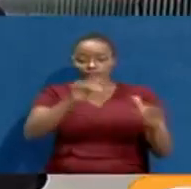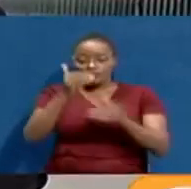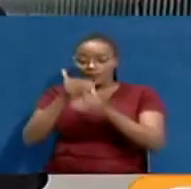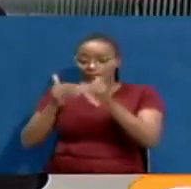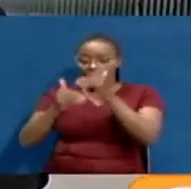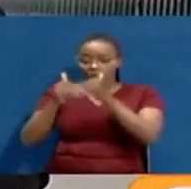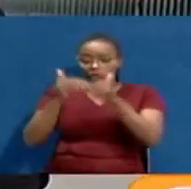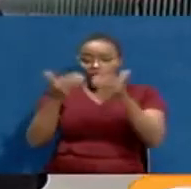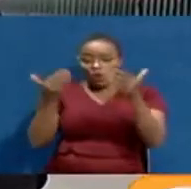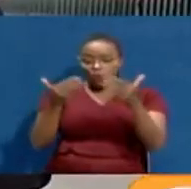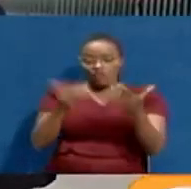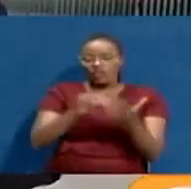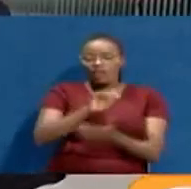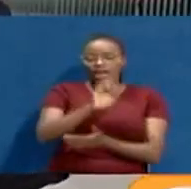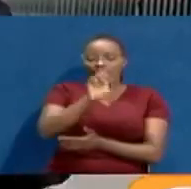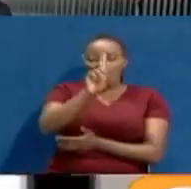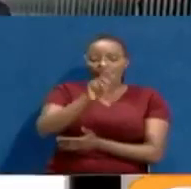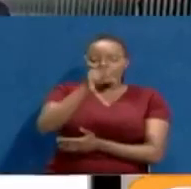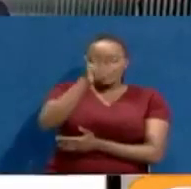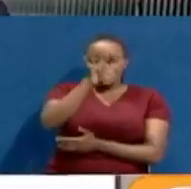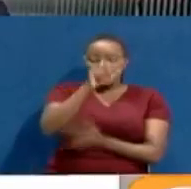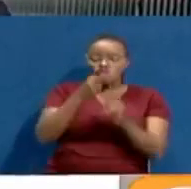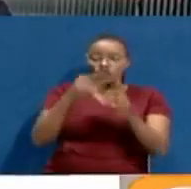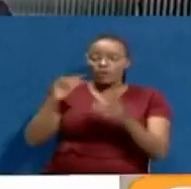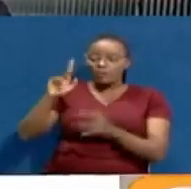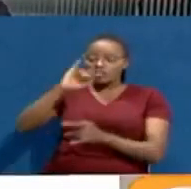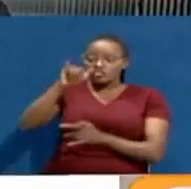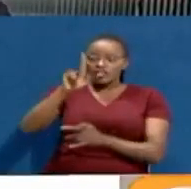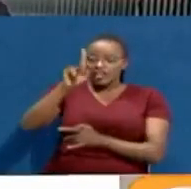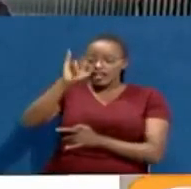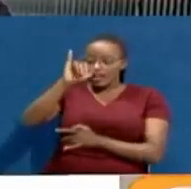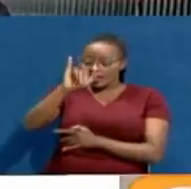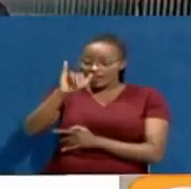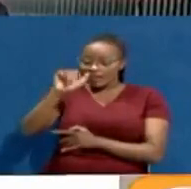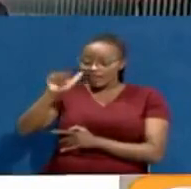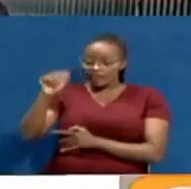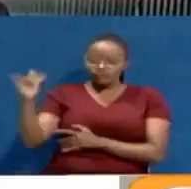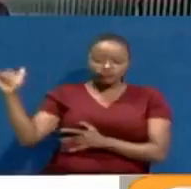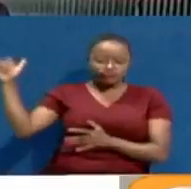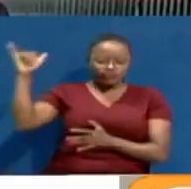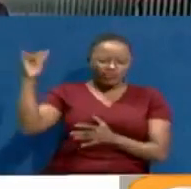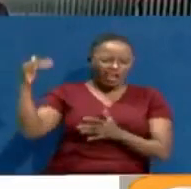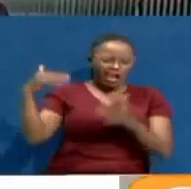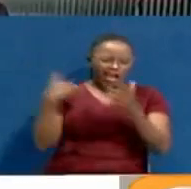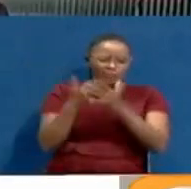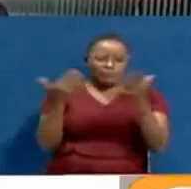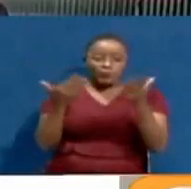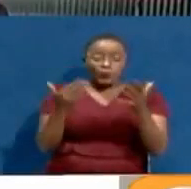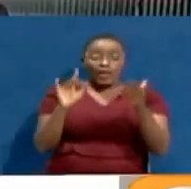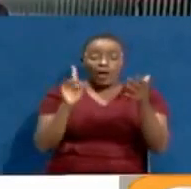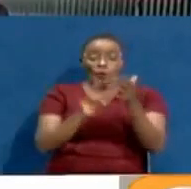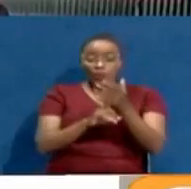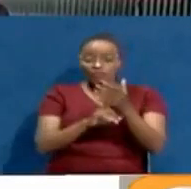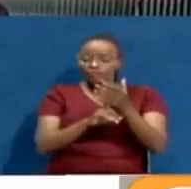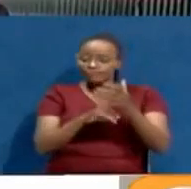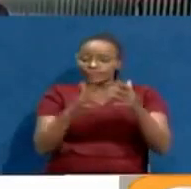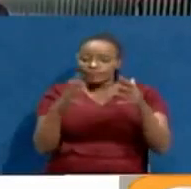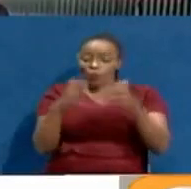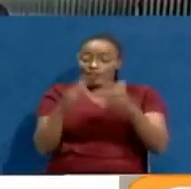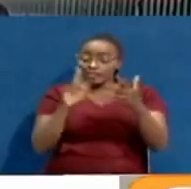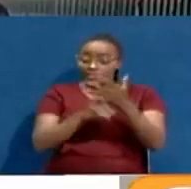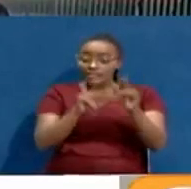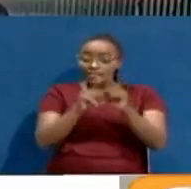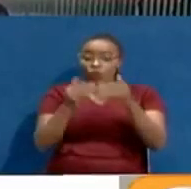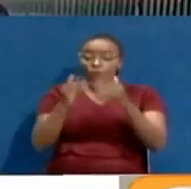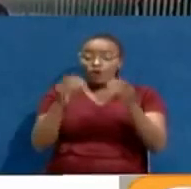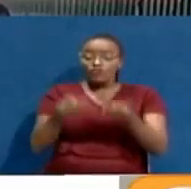Ujenzi wa barabara ya juu kwa juu kutoka uwanja wa ndege wa JKA hadi Westlands unatarajiwa kukamilika ifikapo mwezi Disemba mwaka huu na